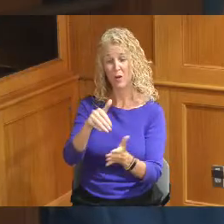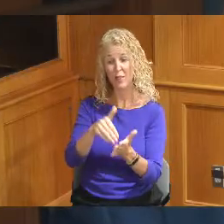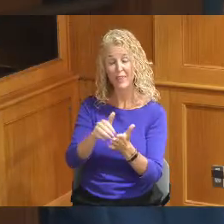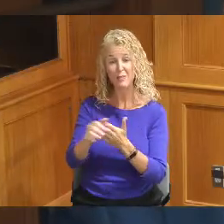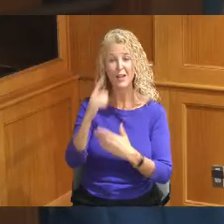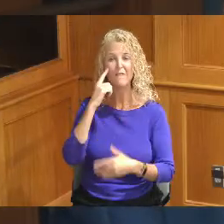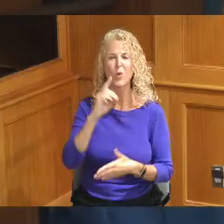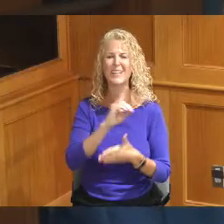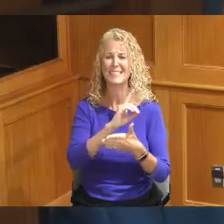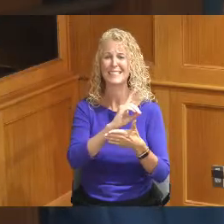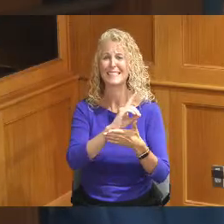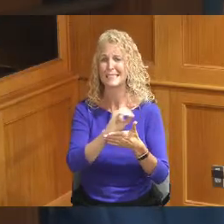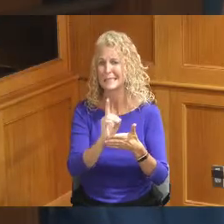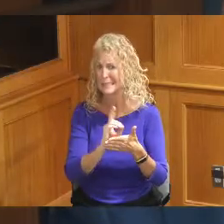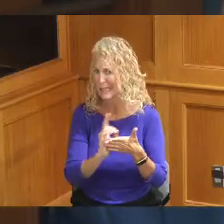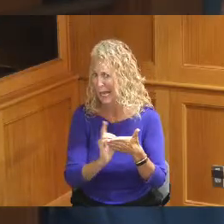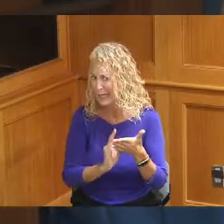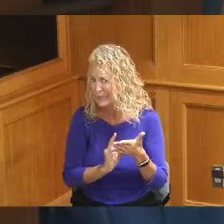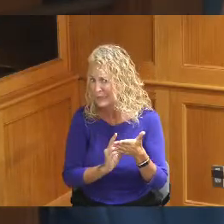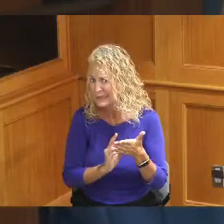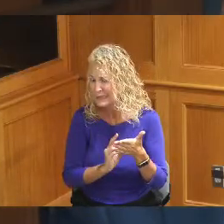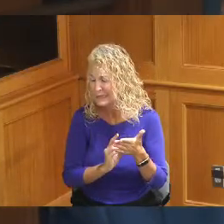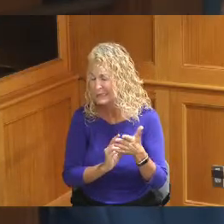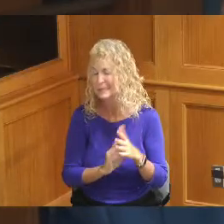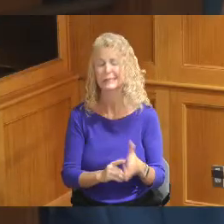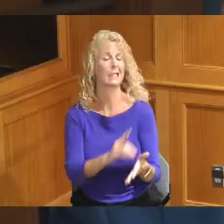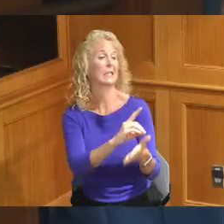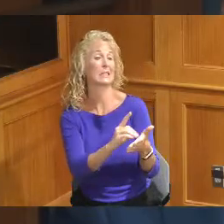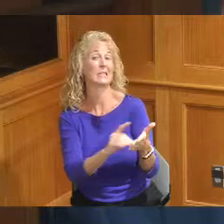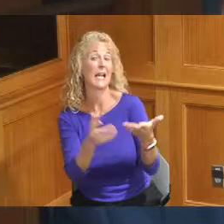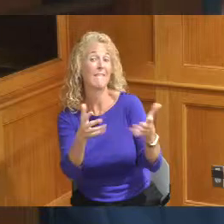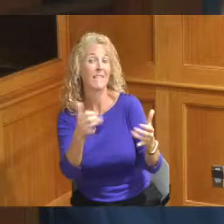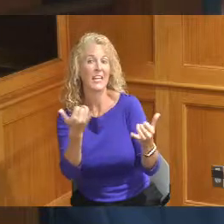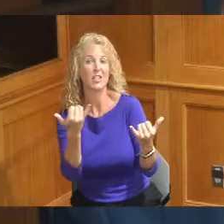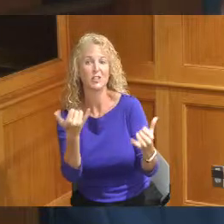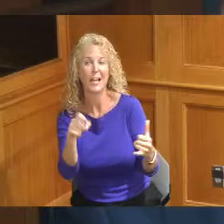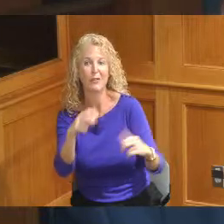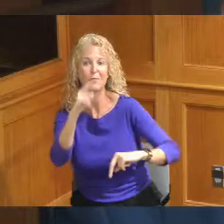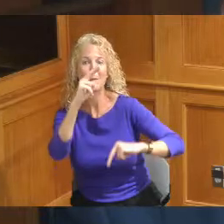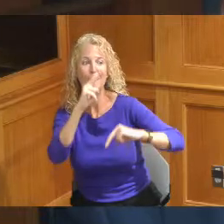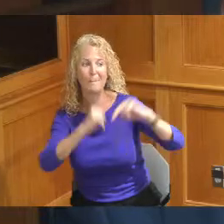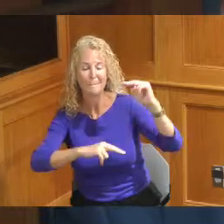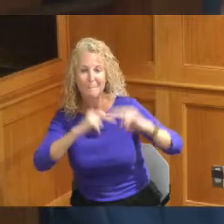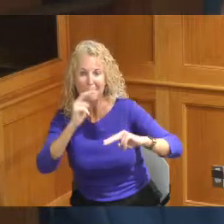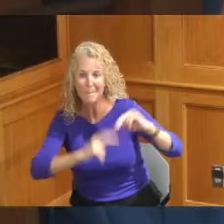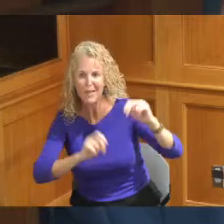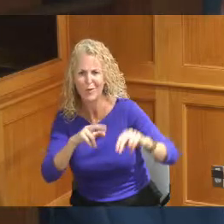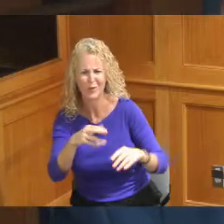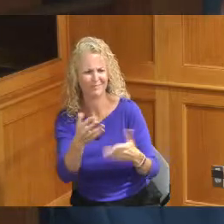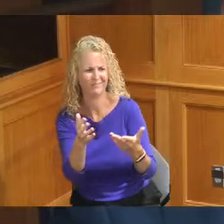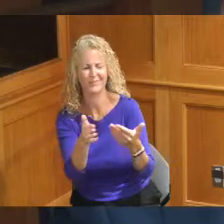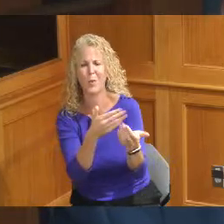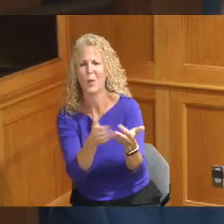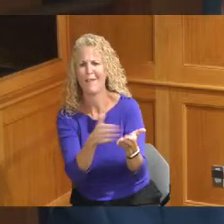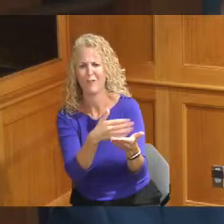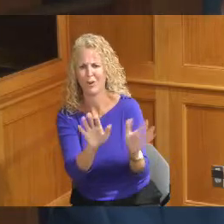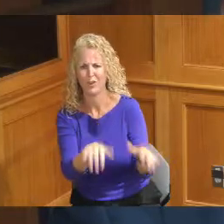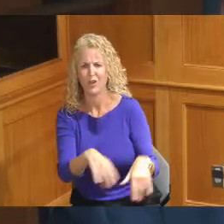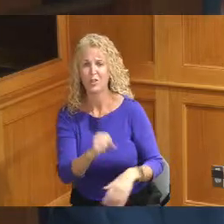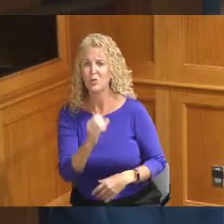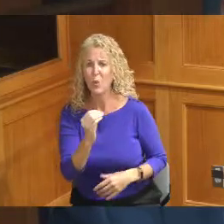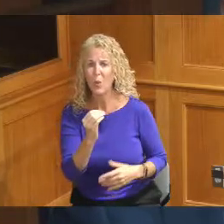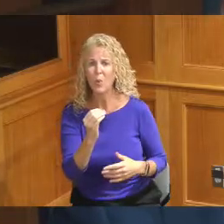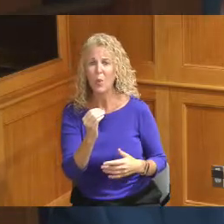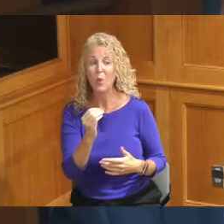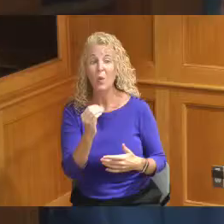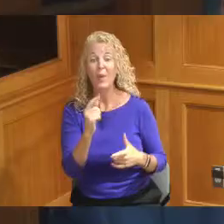some designing. And then once you design it, now you got to pay to build it or do whatever you need to do with it.